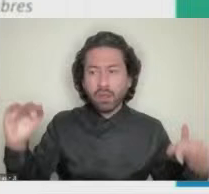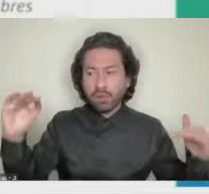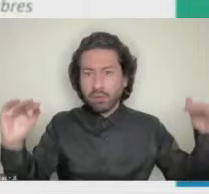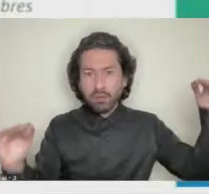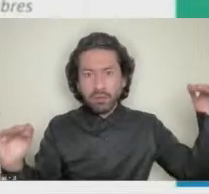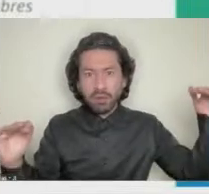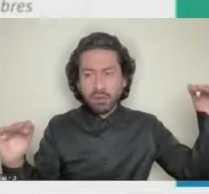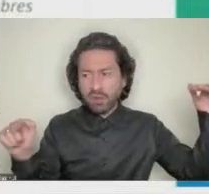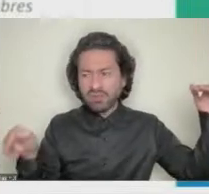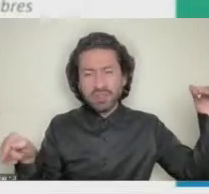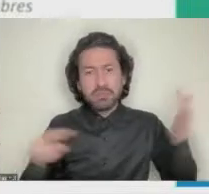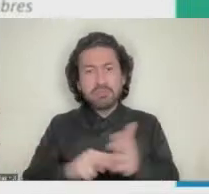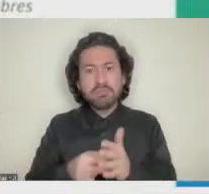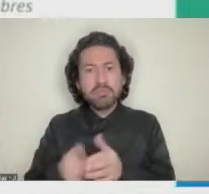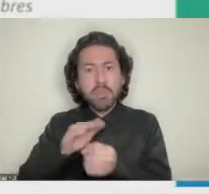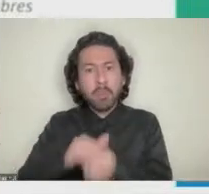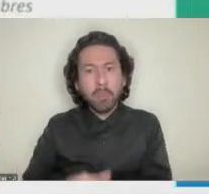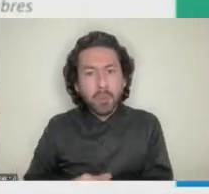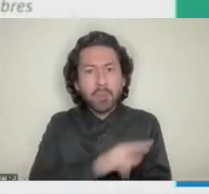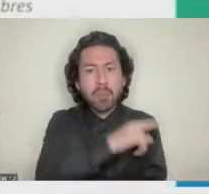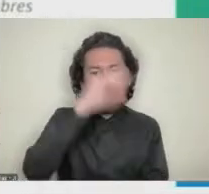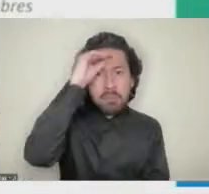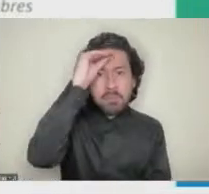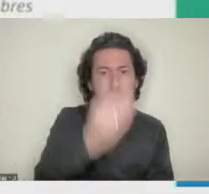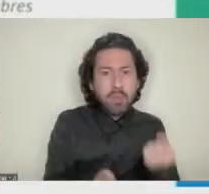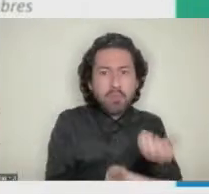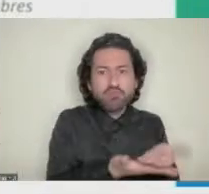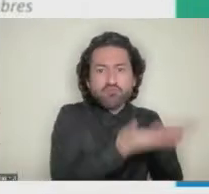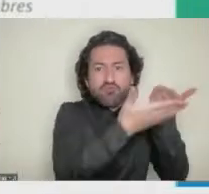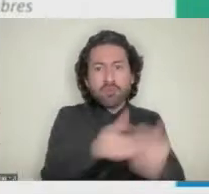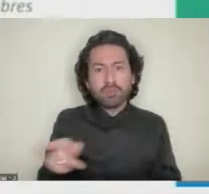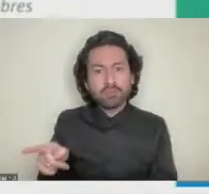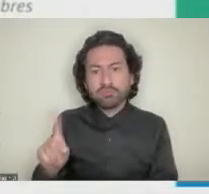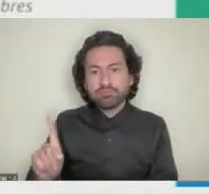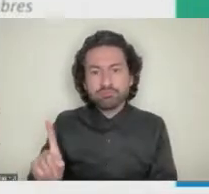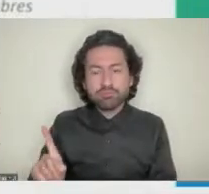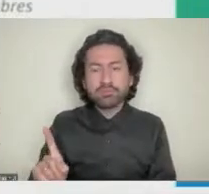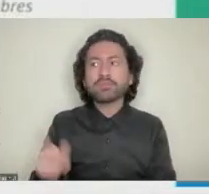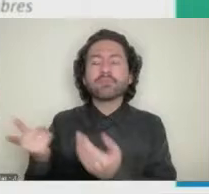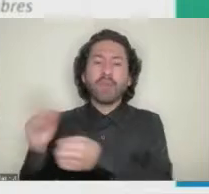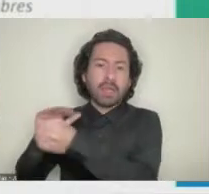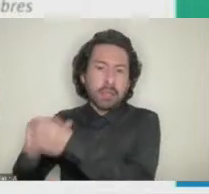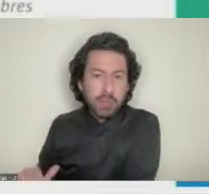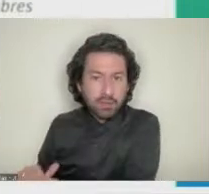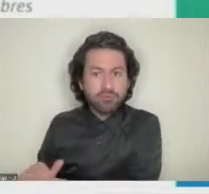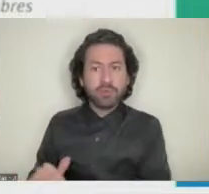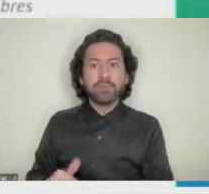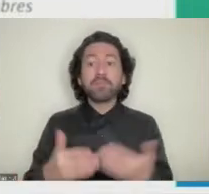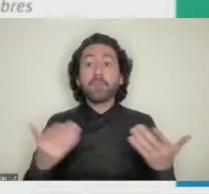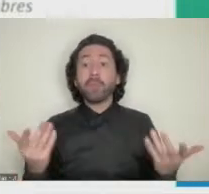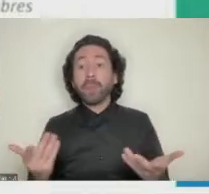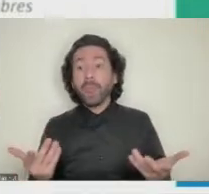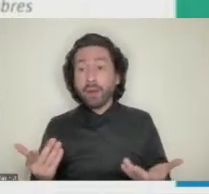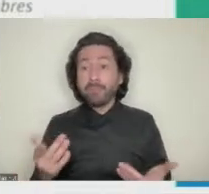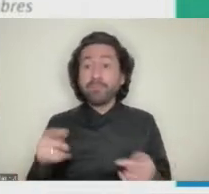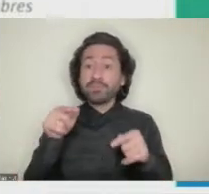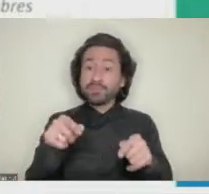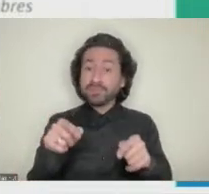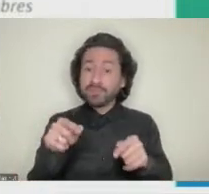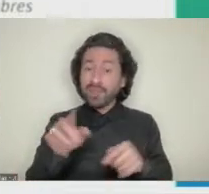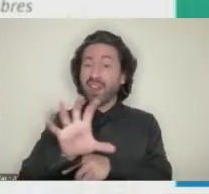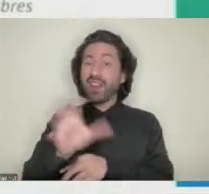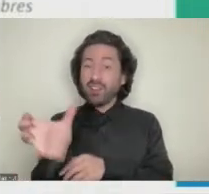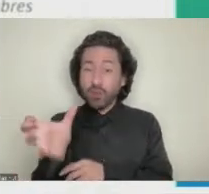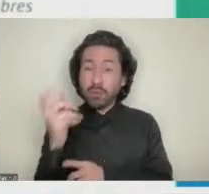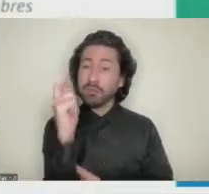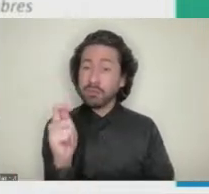discrimination in terms of coverage. Inequality in coverage and deficiencies